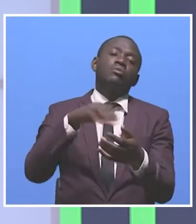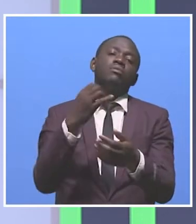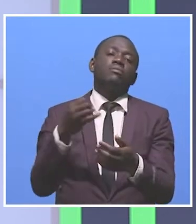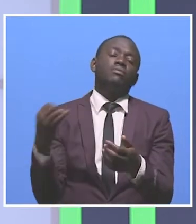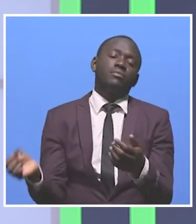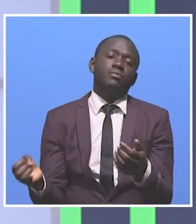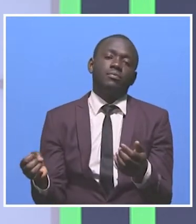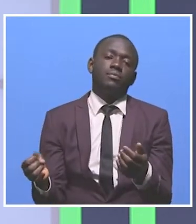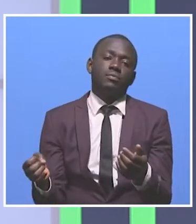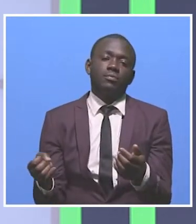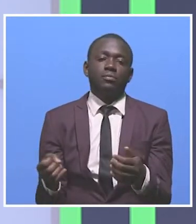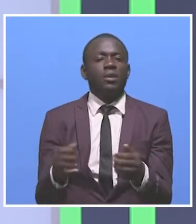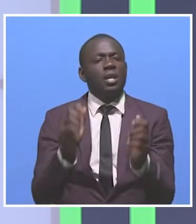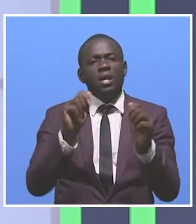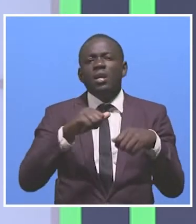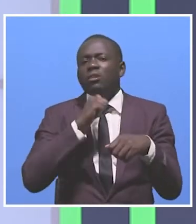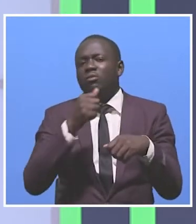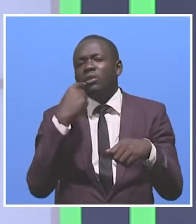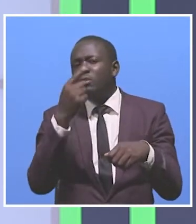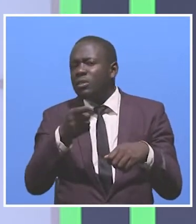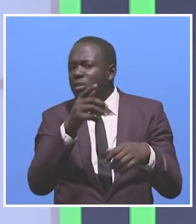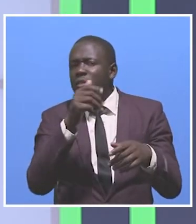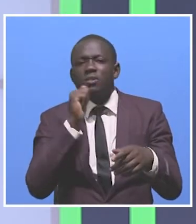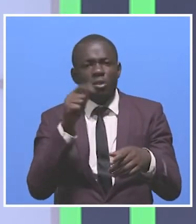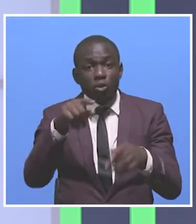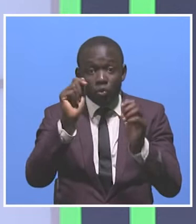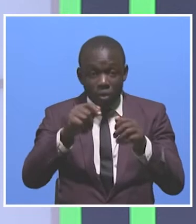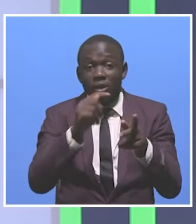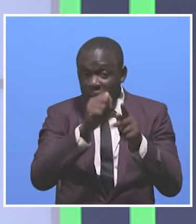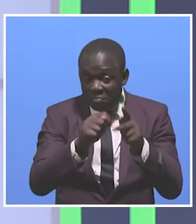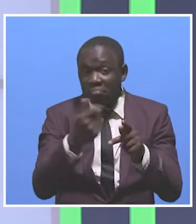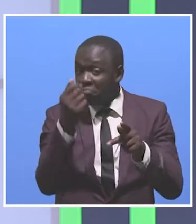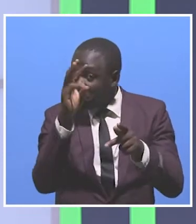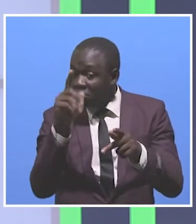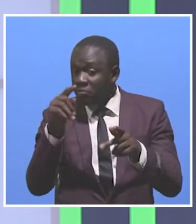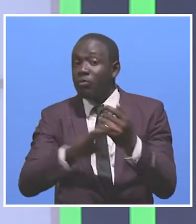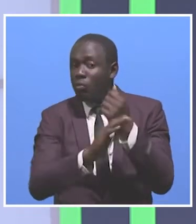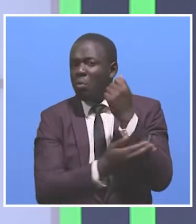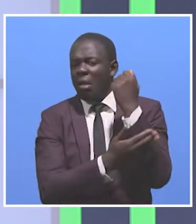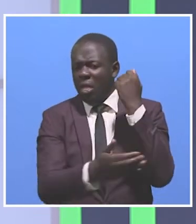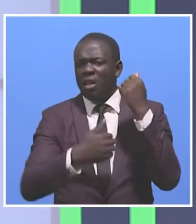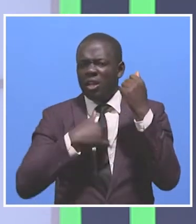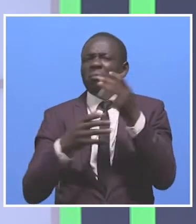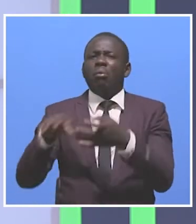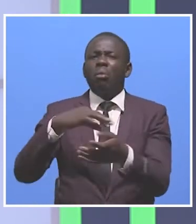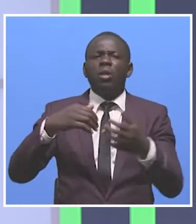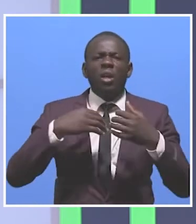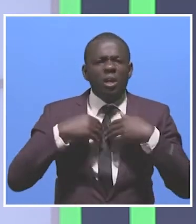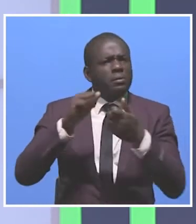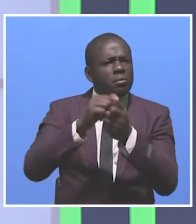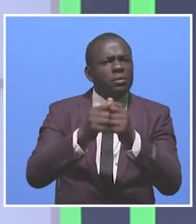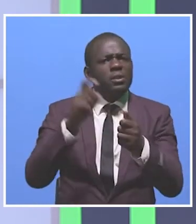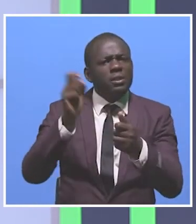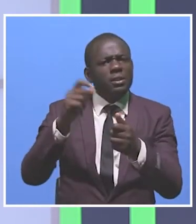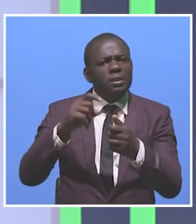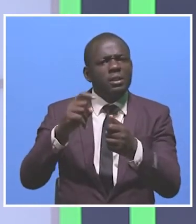no way you tell this girl that you can consent to have sex at 16. She conceives, there's a complication, she needs to go for theater